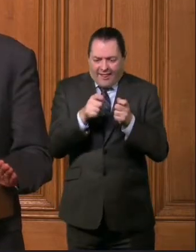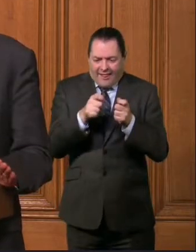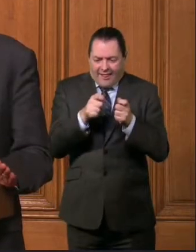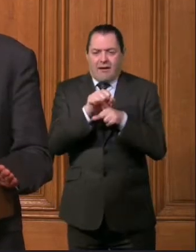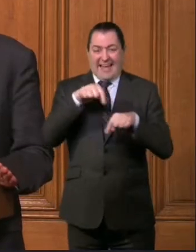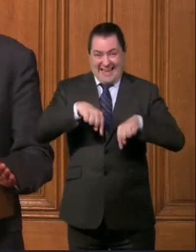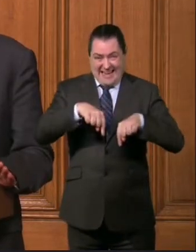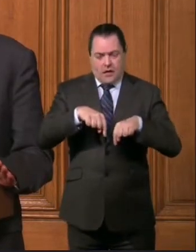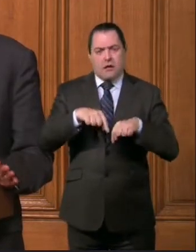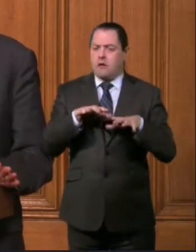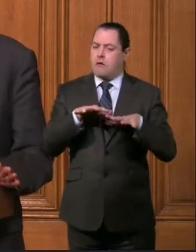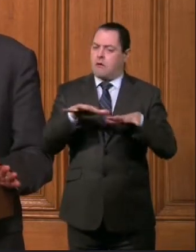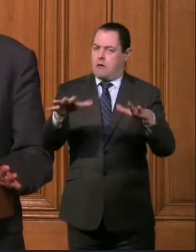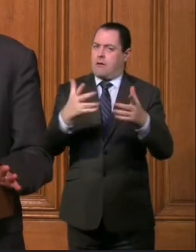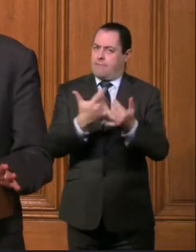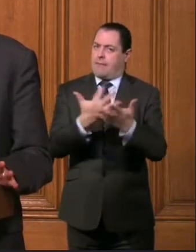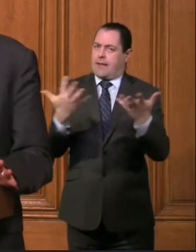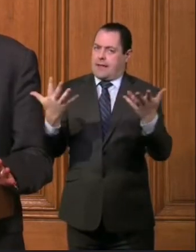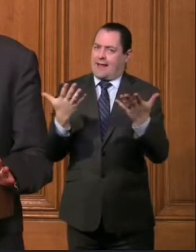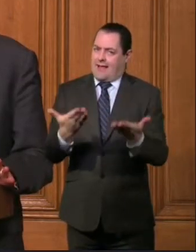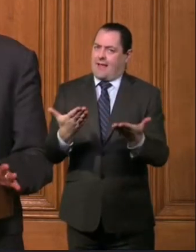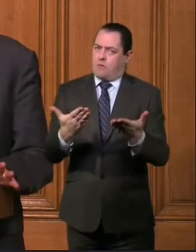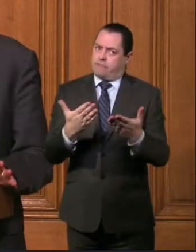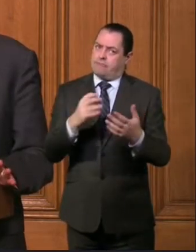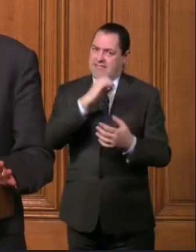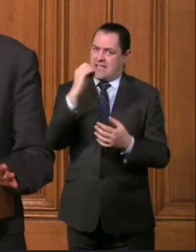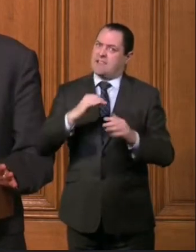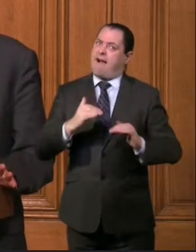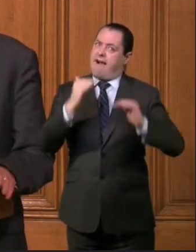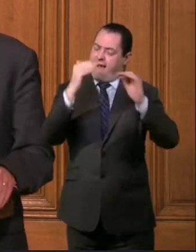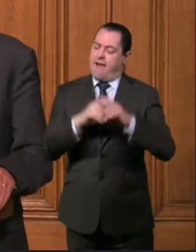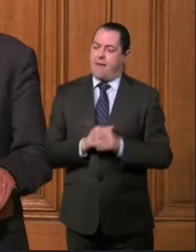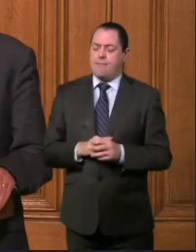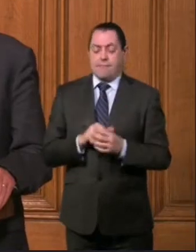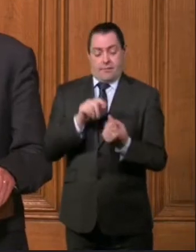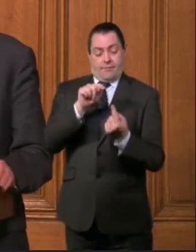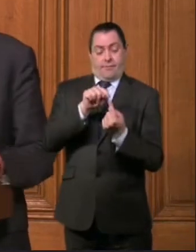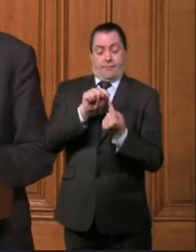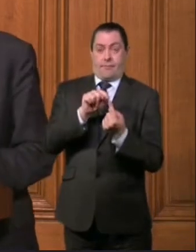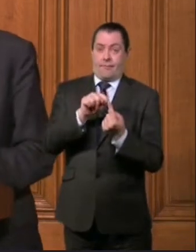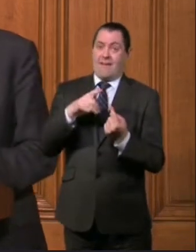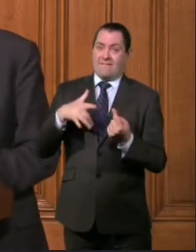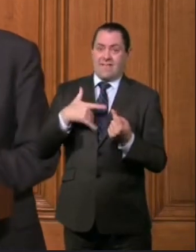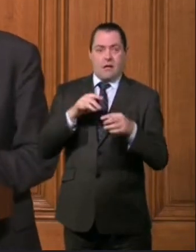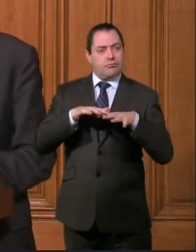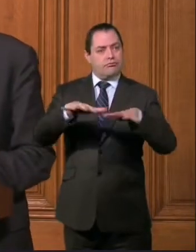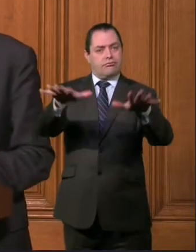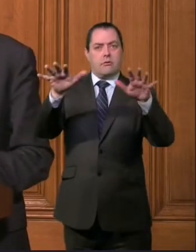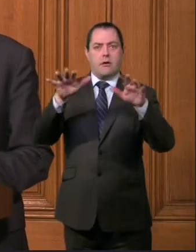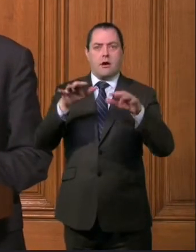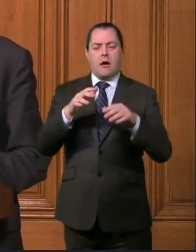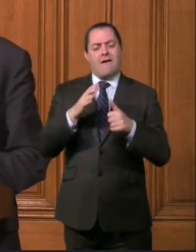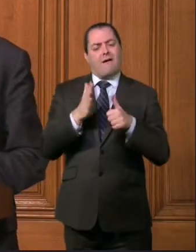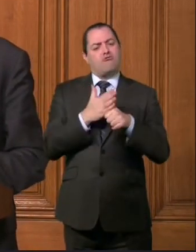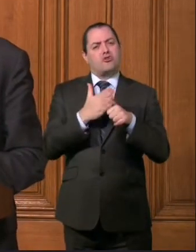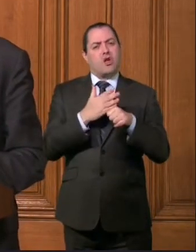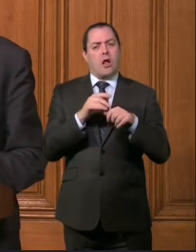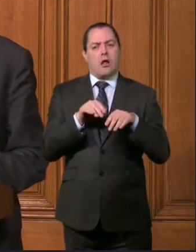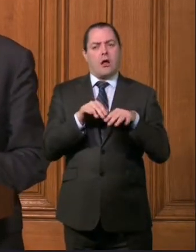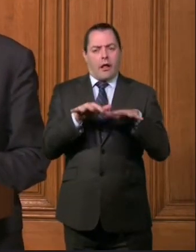say is that we have confidence that this is spreading more easily than the old variant. So we think it transmits between 30